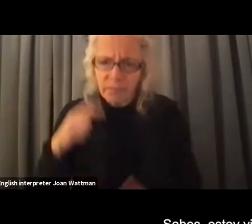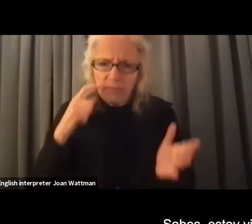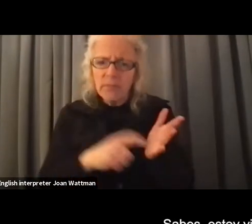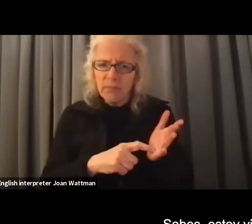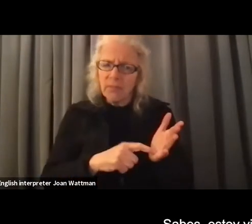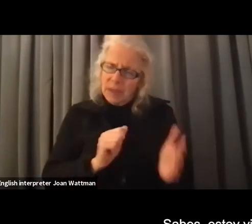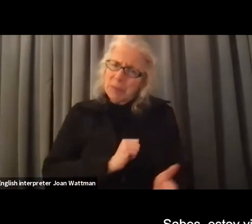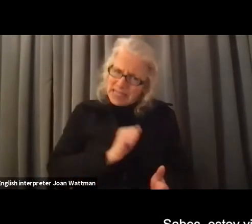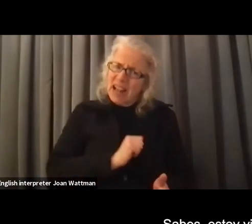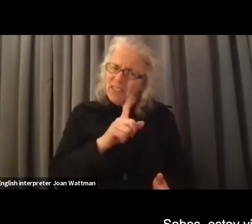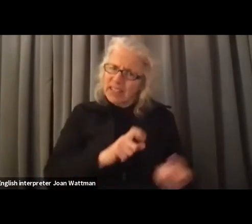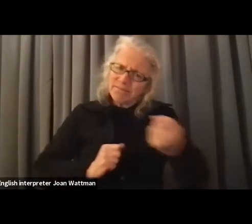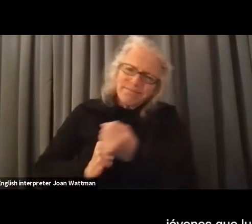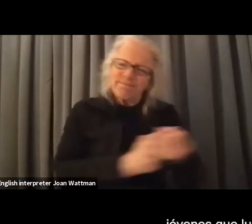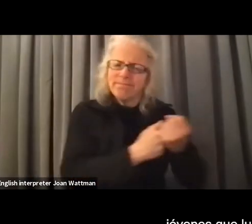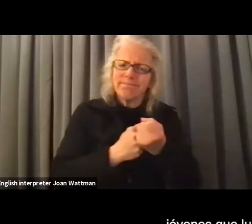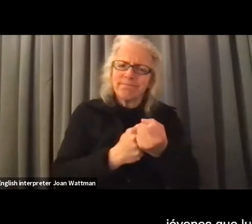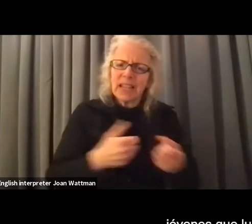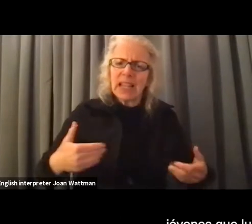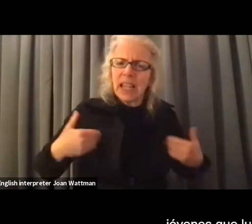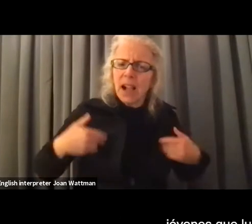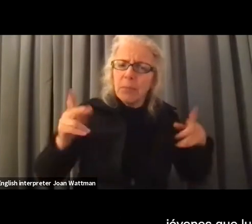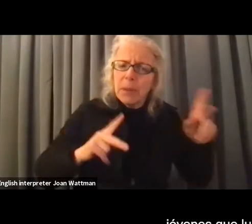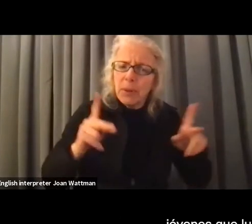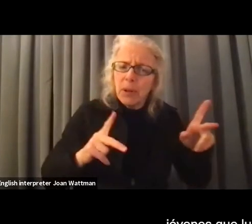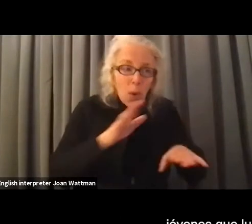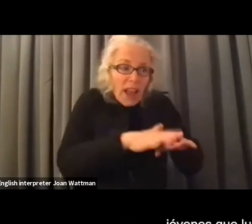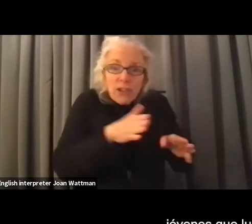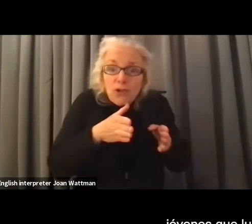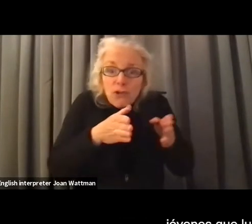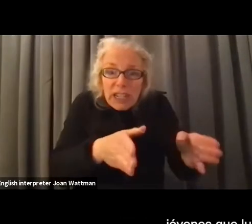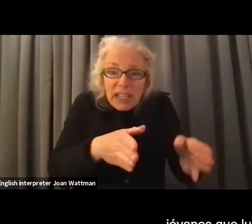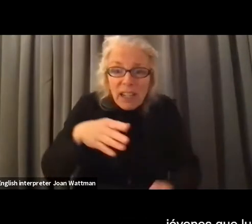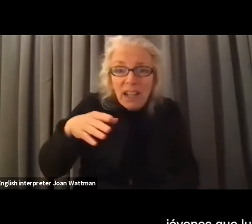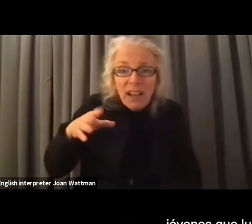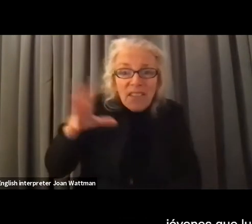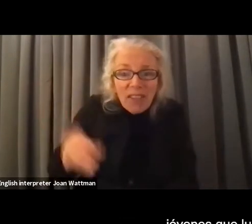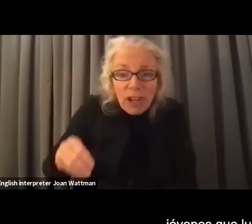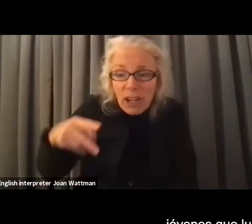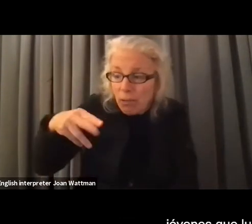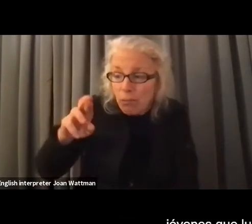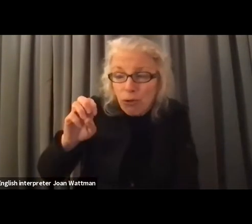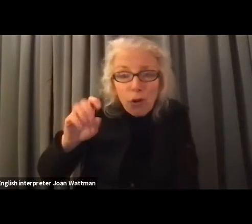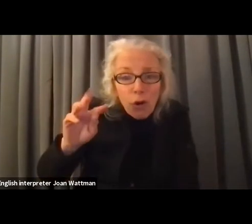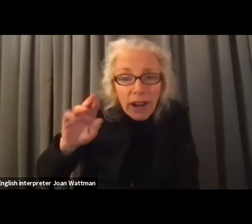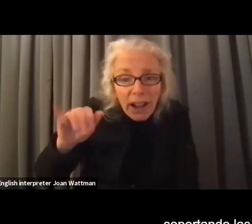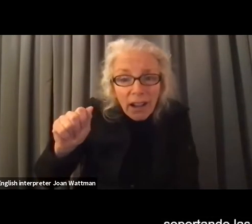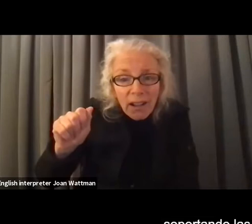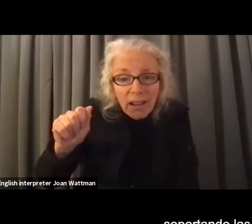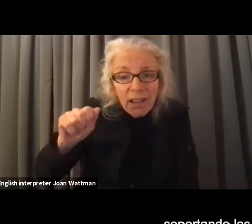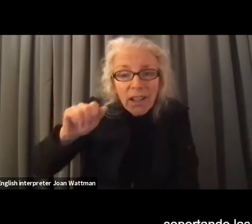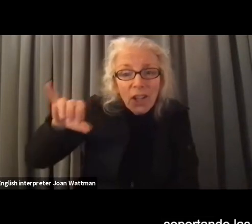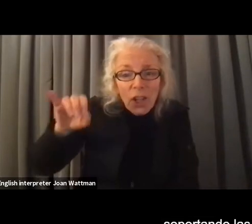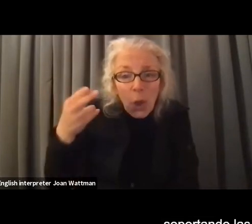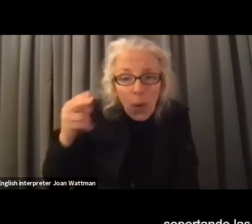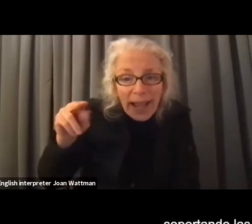speak out in solidarity with young people who are fighting on the streets of Pretoria and Johannesburg as we speak,